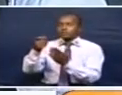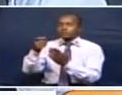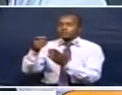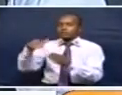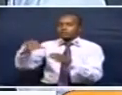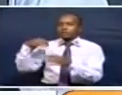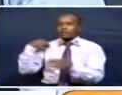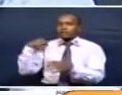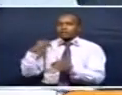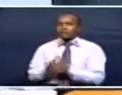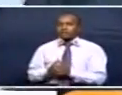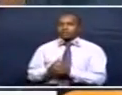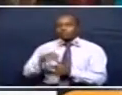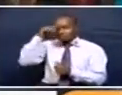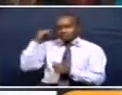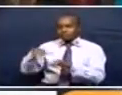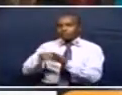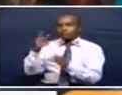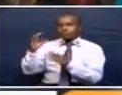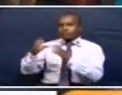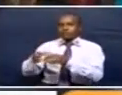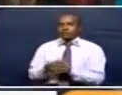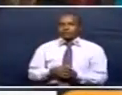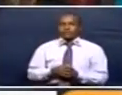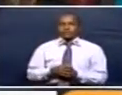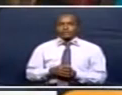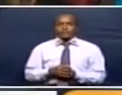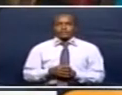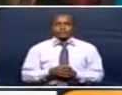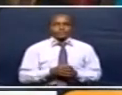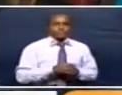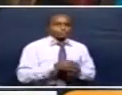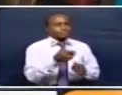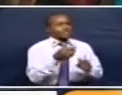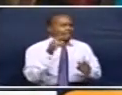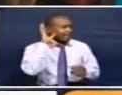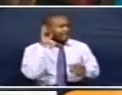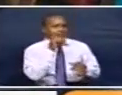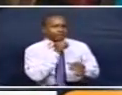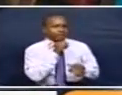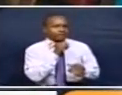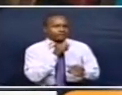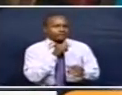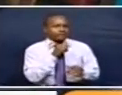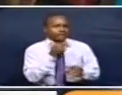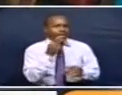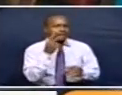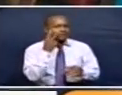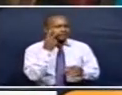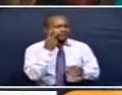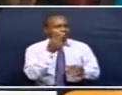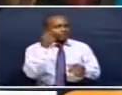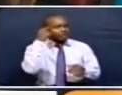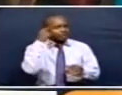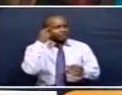two parties. Are you aware of that? No, I heard about it. I saw it, I think, on Citizen News earlier on